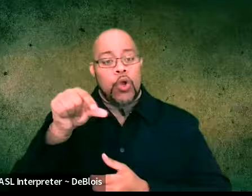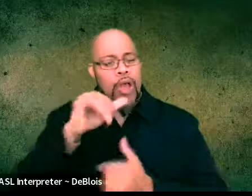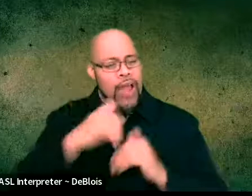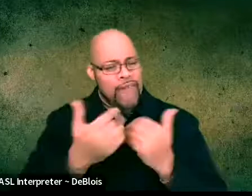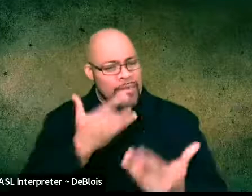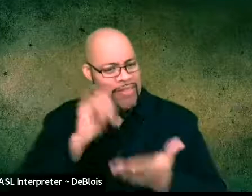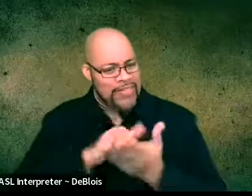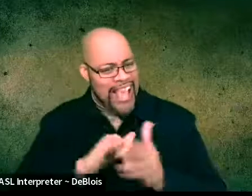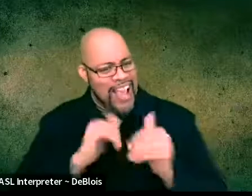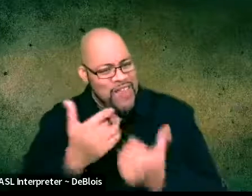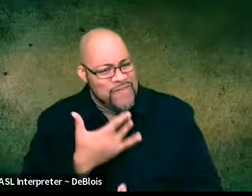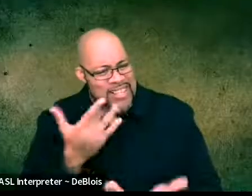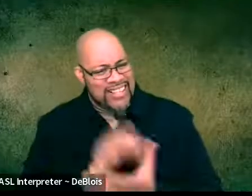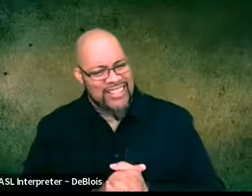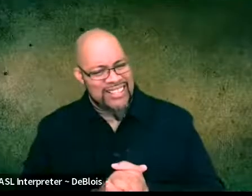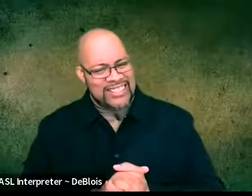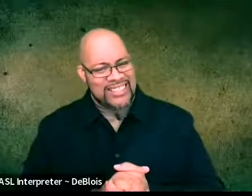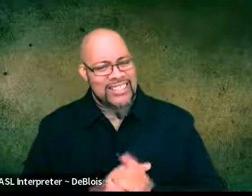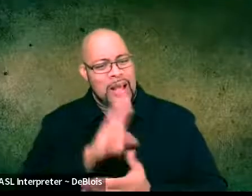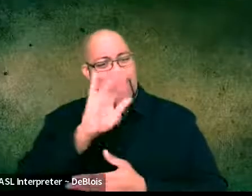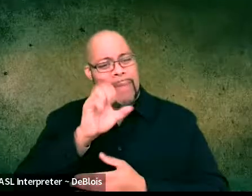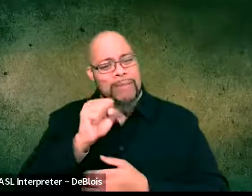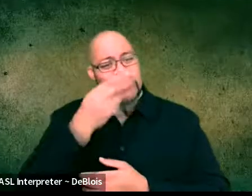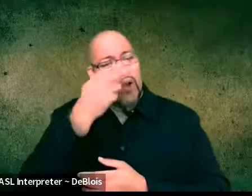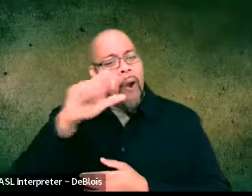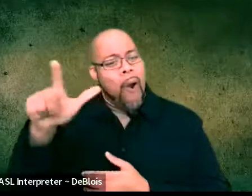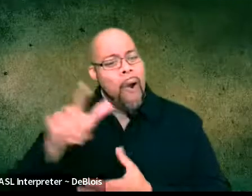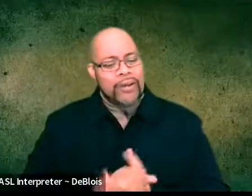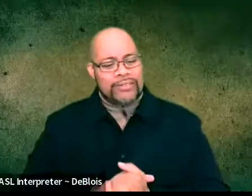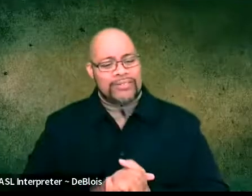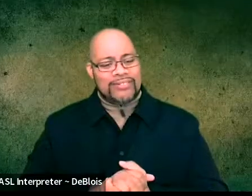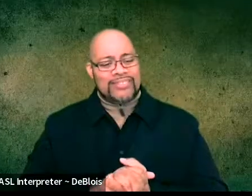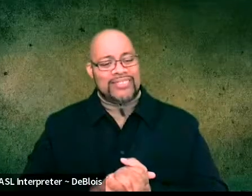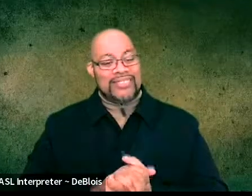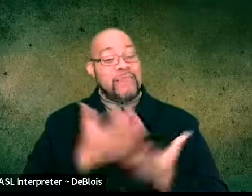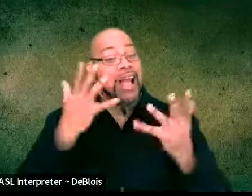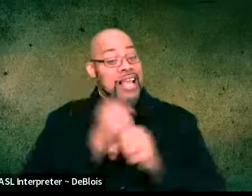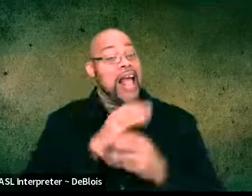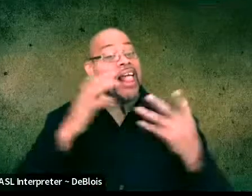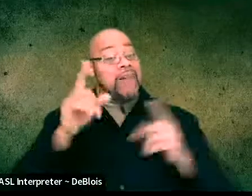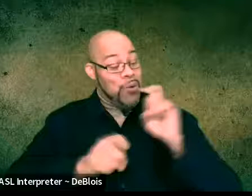about that? How you feel about the BIMS Hall? You're probably gonna get a lot of